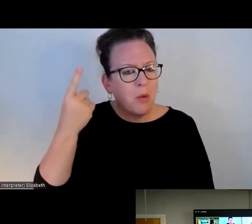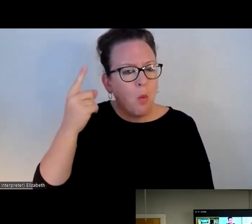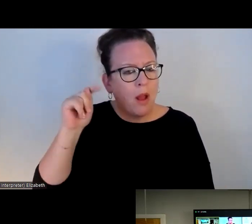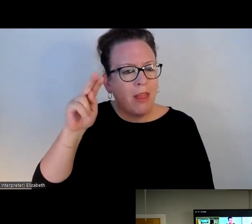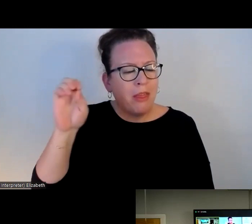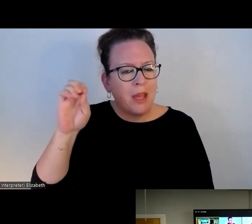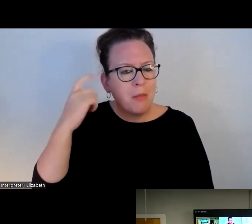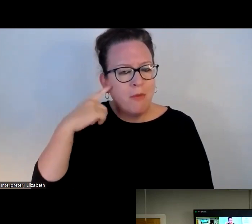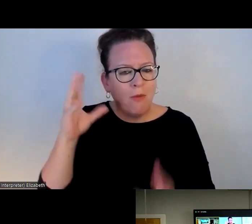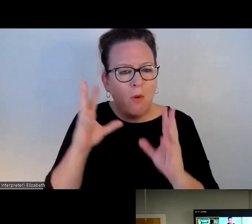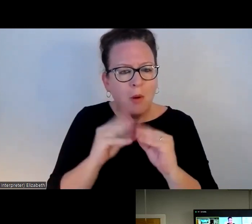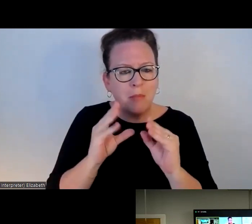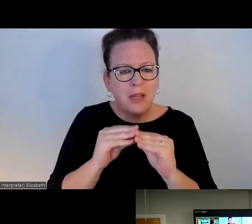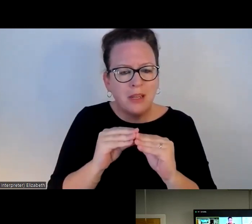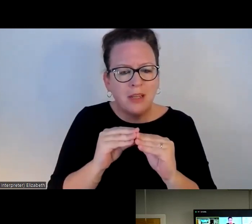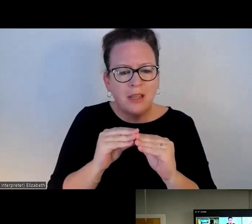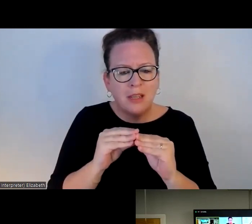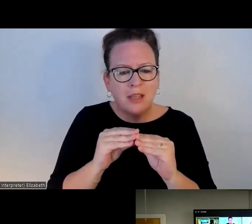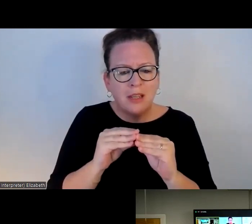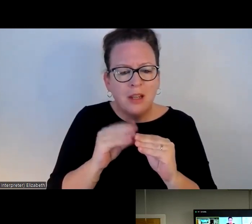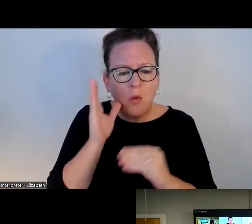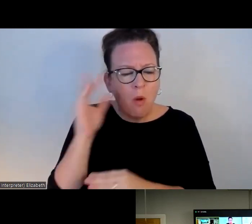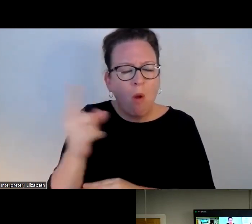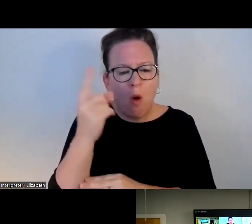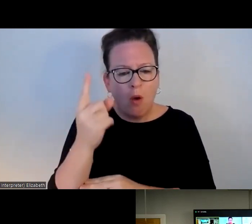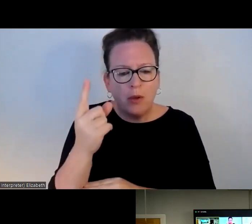per meeting? Because there will always be